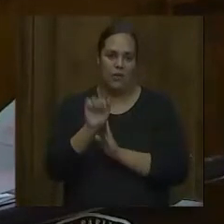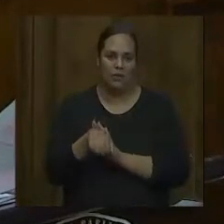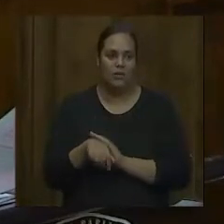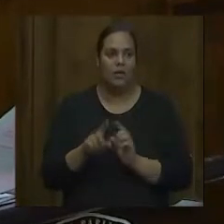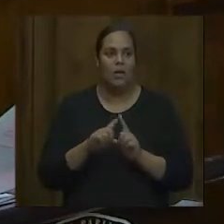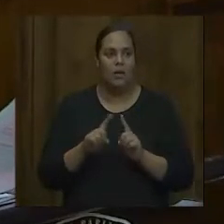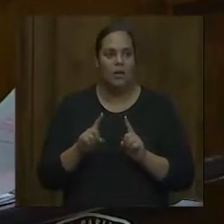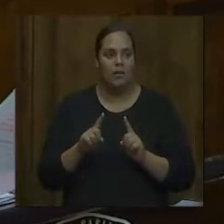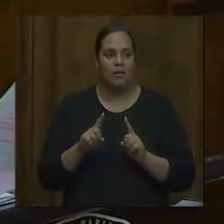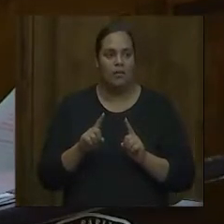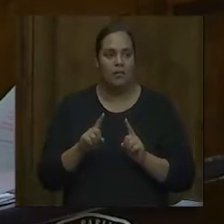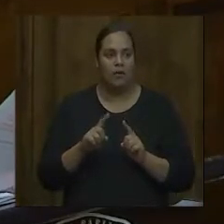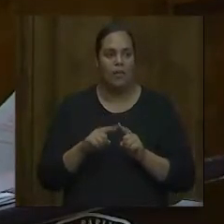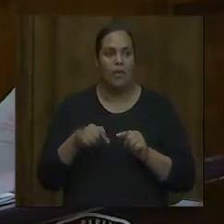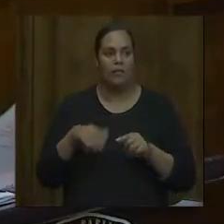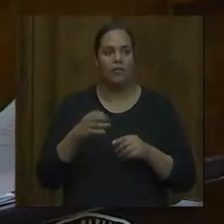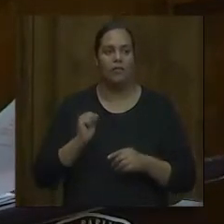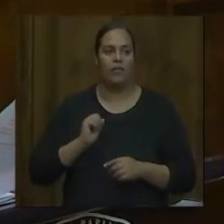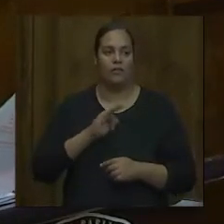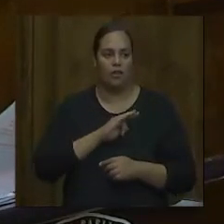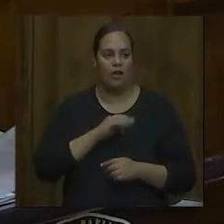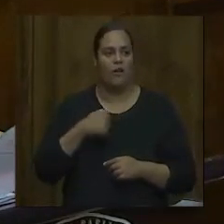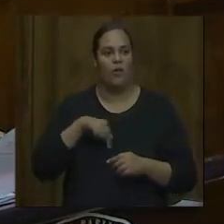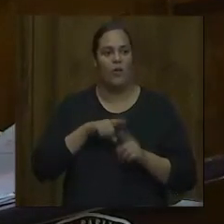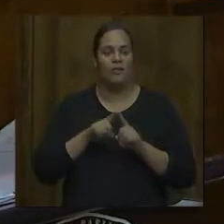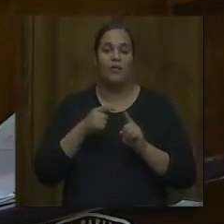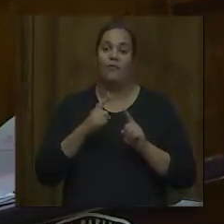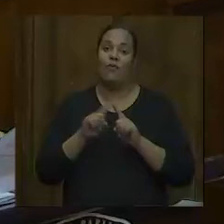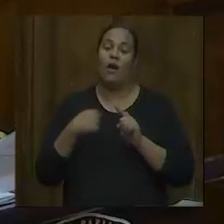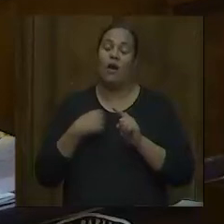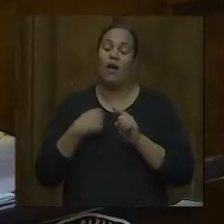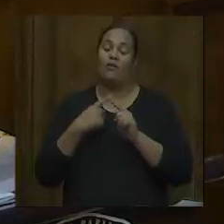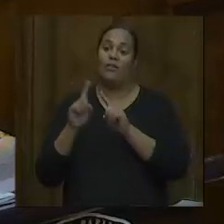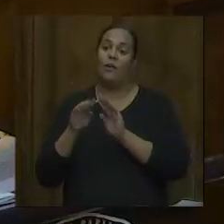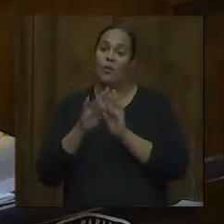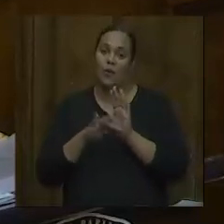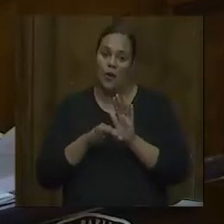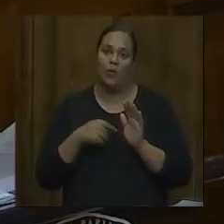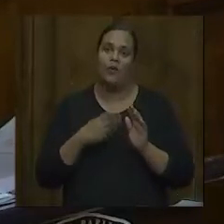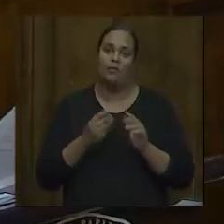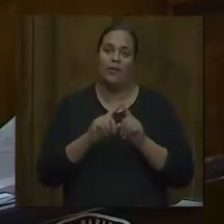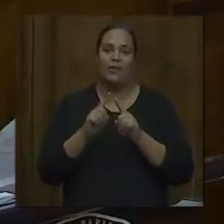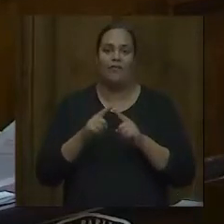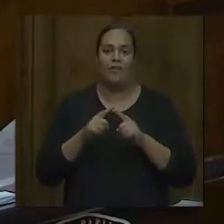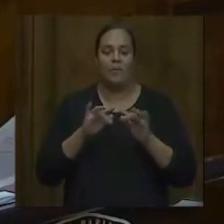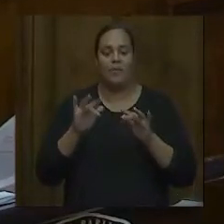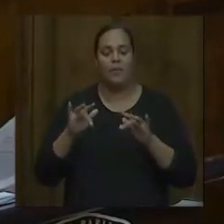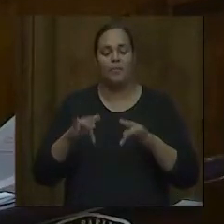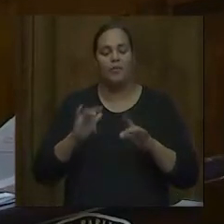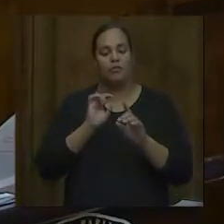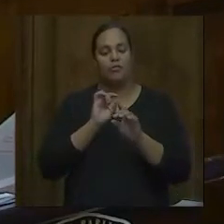Hierdie departement, die toegewyde personeel en ons konstruktiewe programme het die vermoë om lewens in die Weskaap te